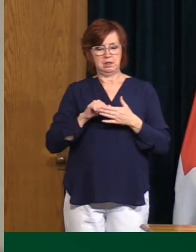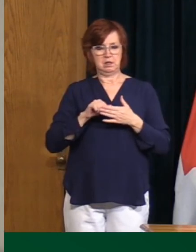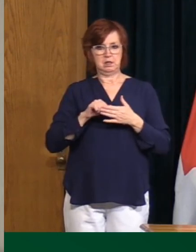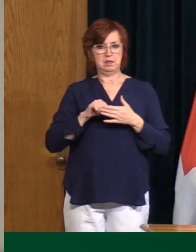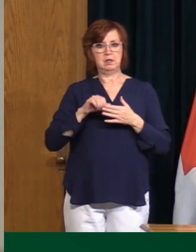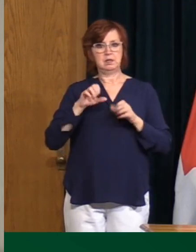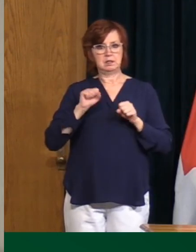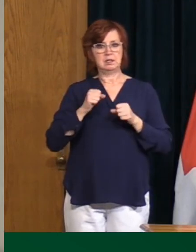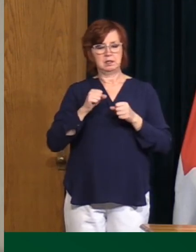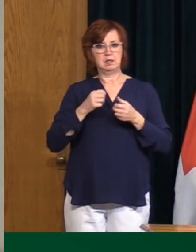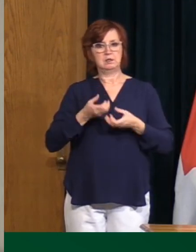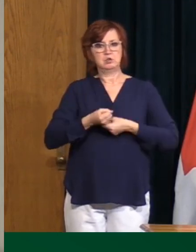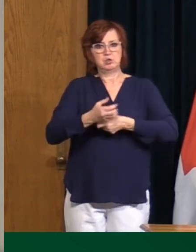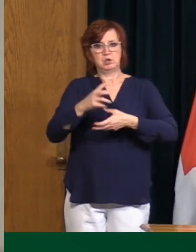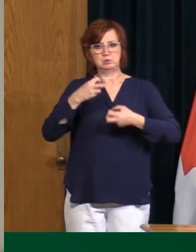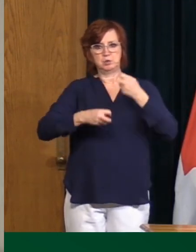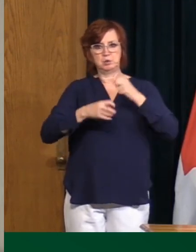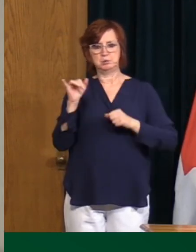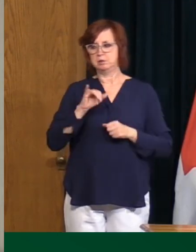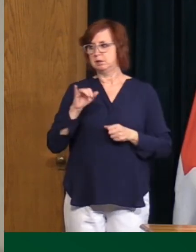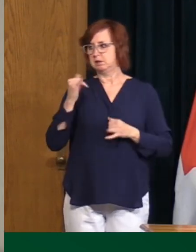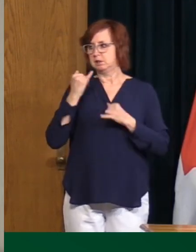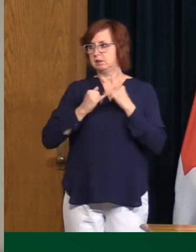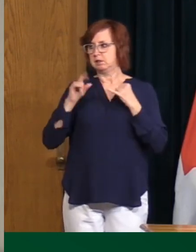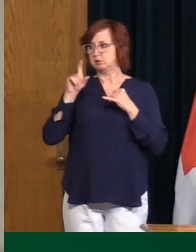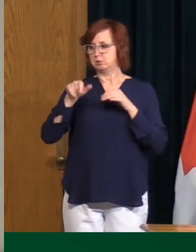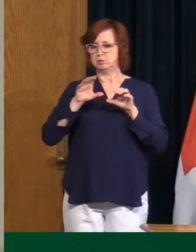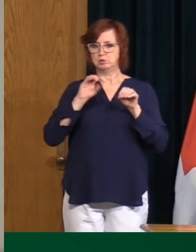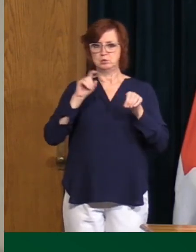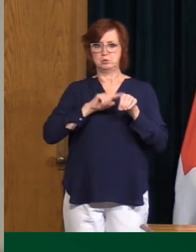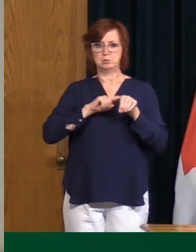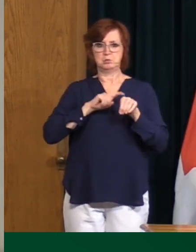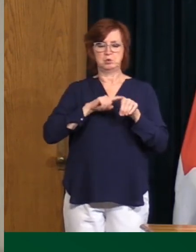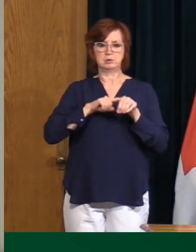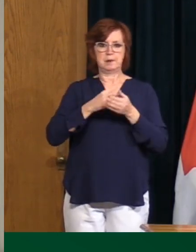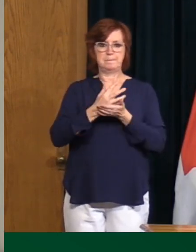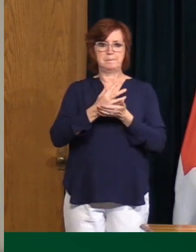as well. That's the last question we have time for today. Thank you very much.